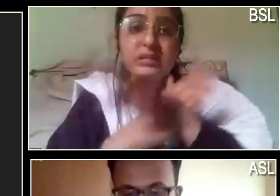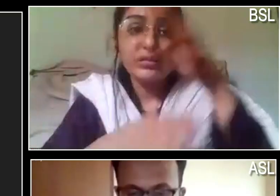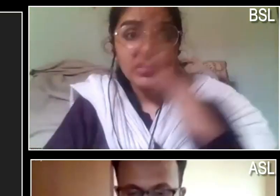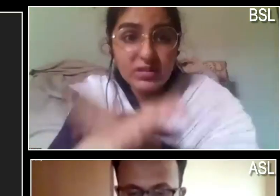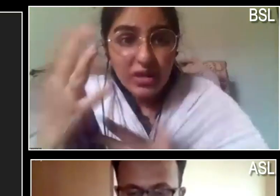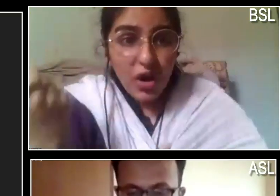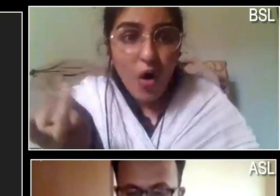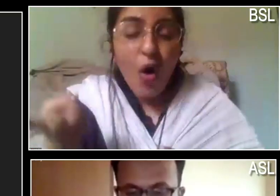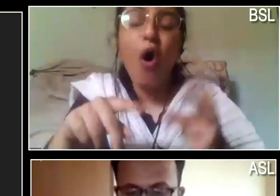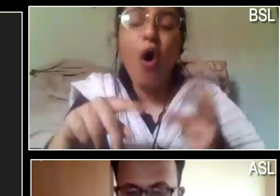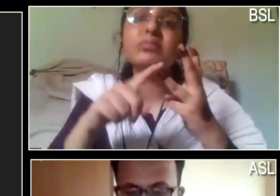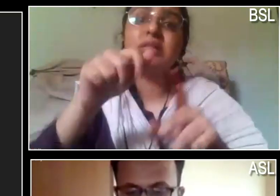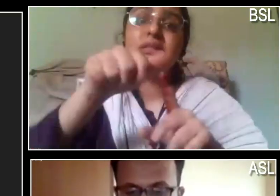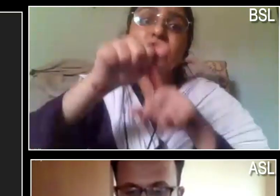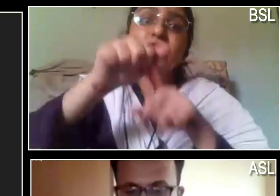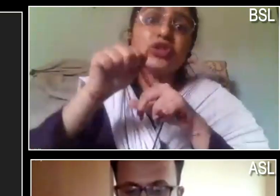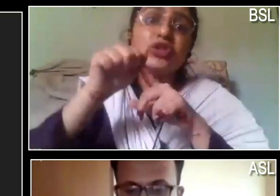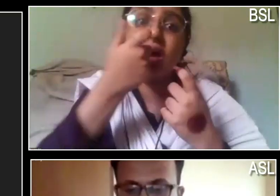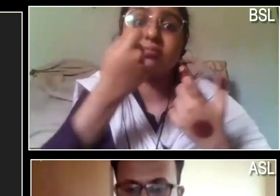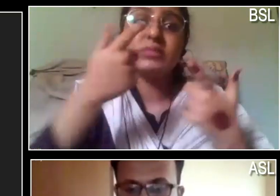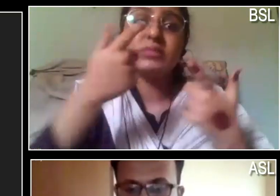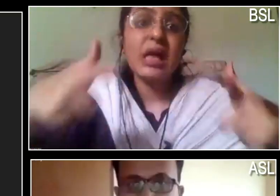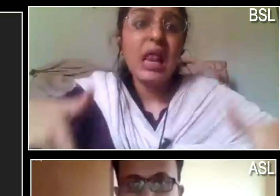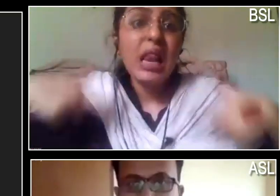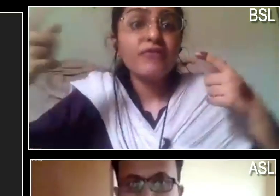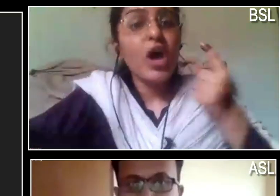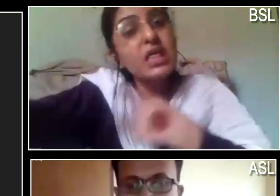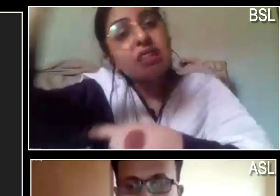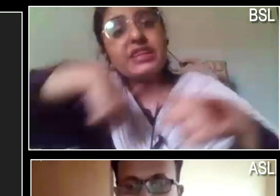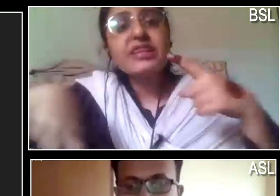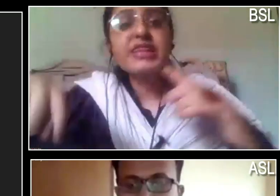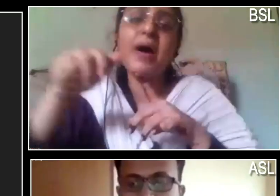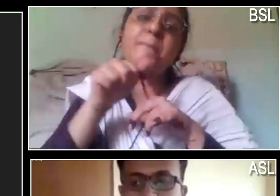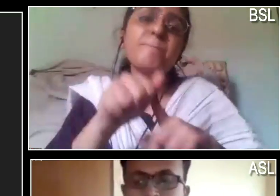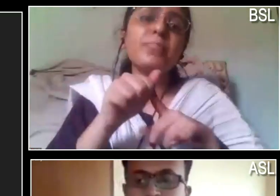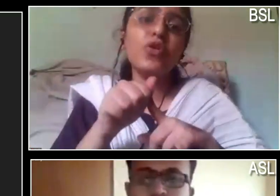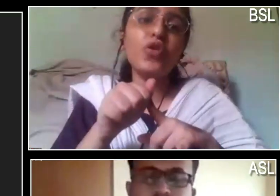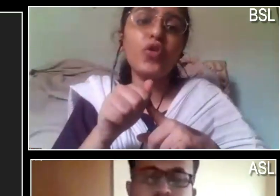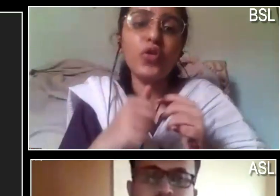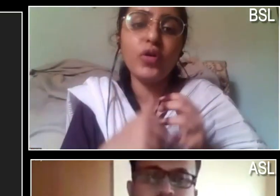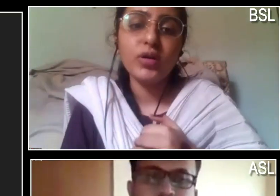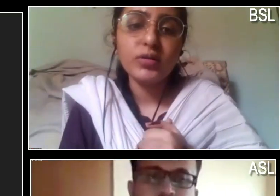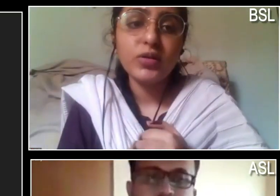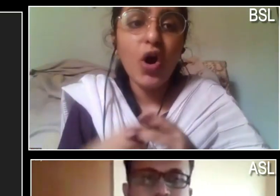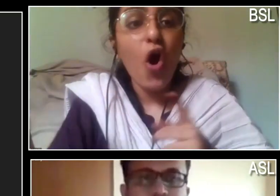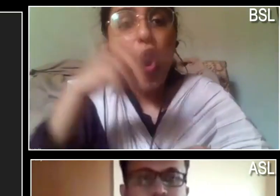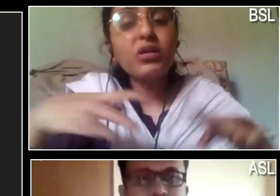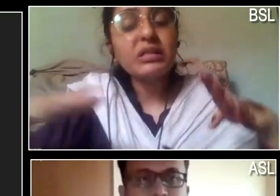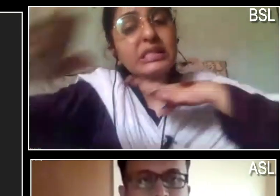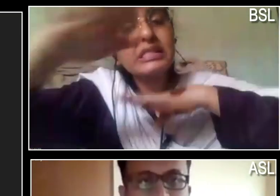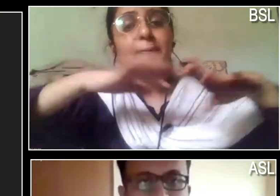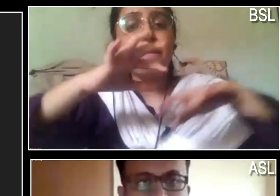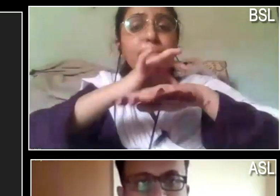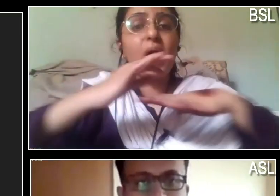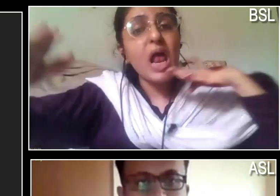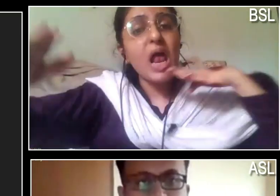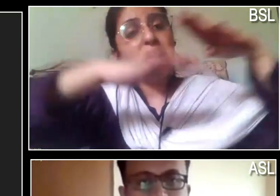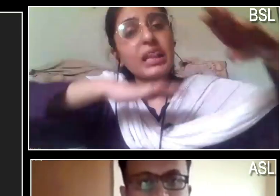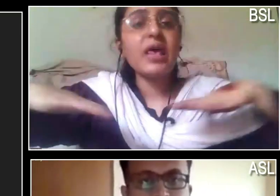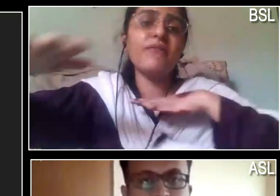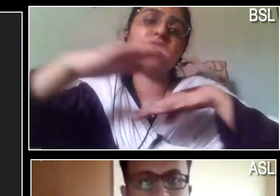life is less or more important than anyone else. All humans are equal, so that the life of